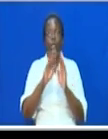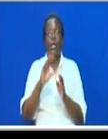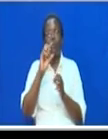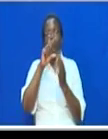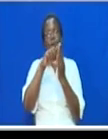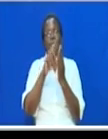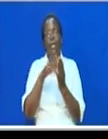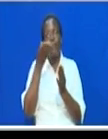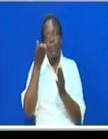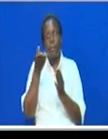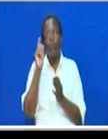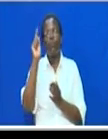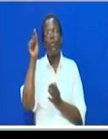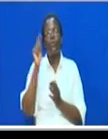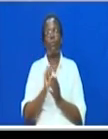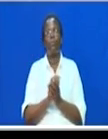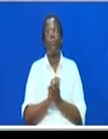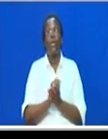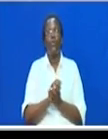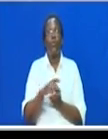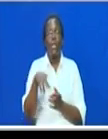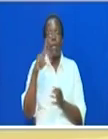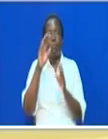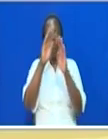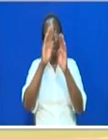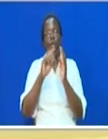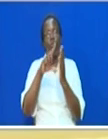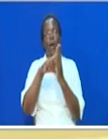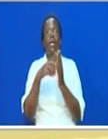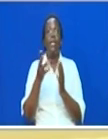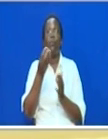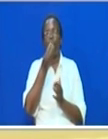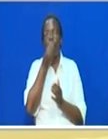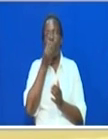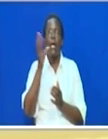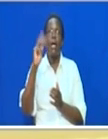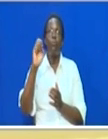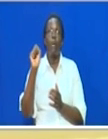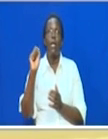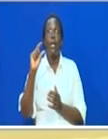question? The keyword is a meal. What is a meal?